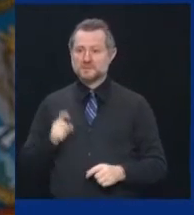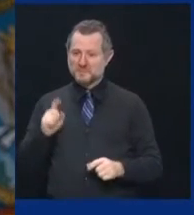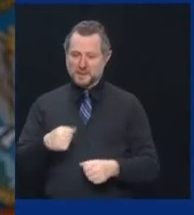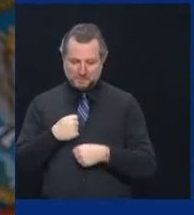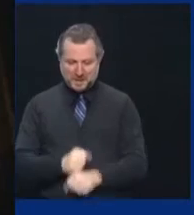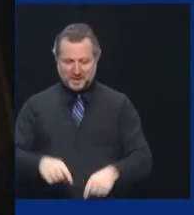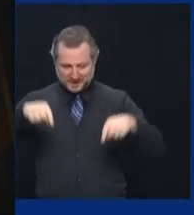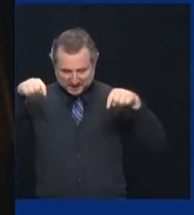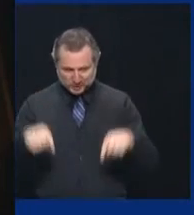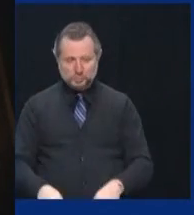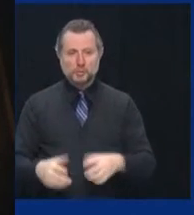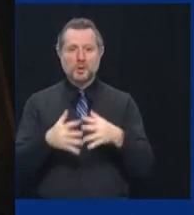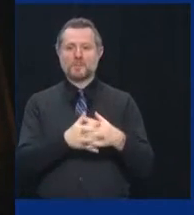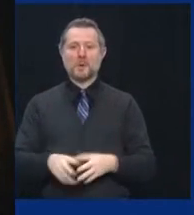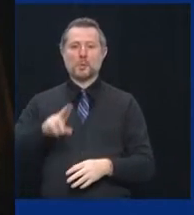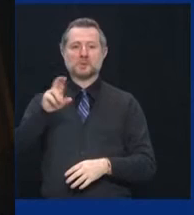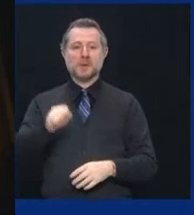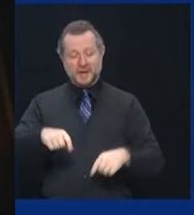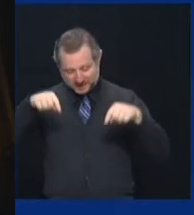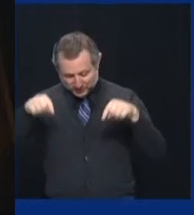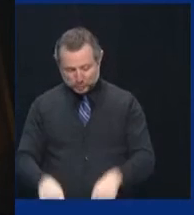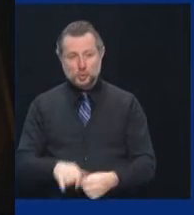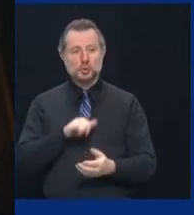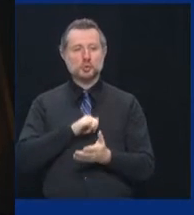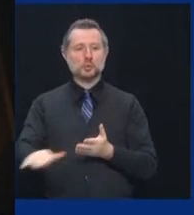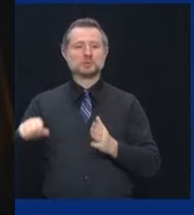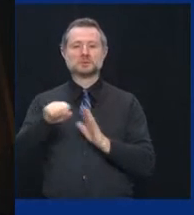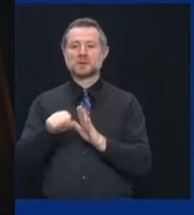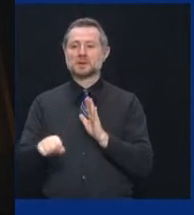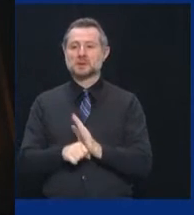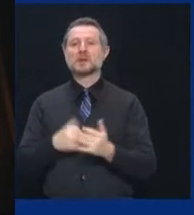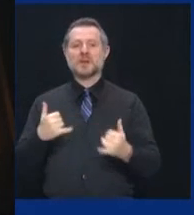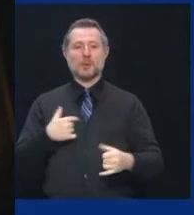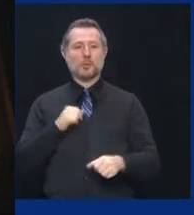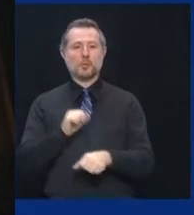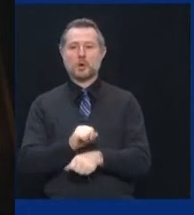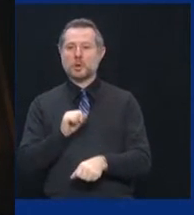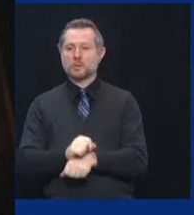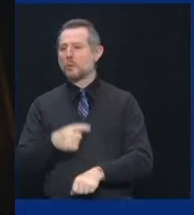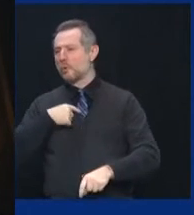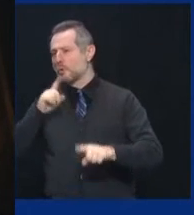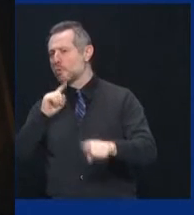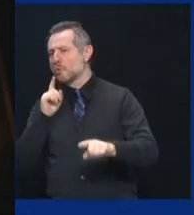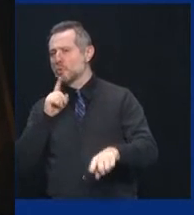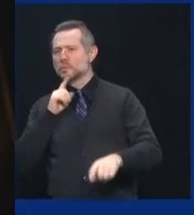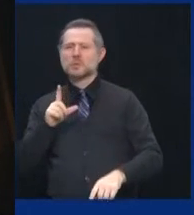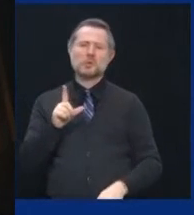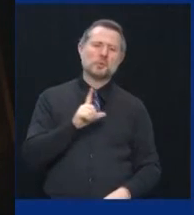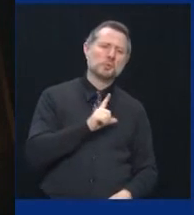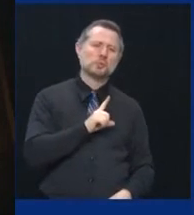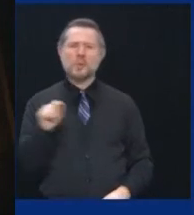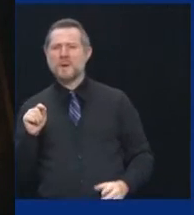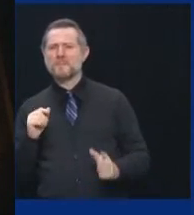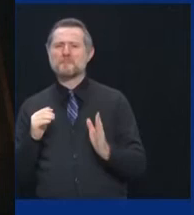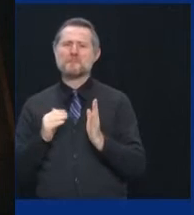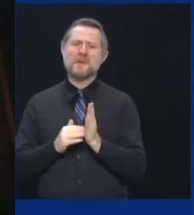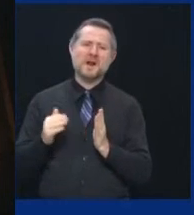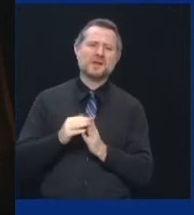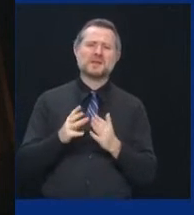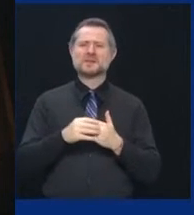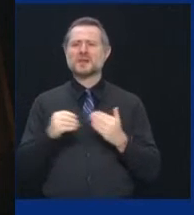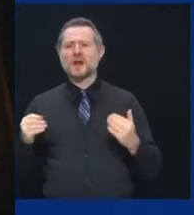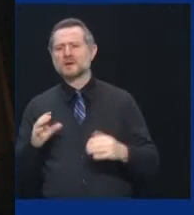York. We are already acting to solve the problem. We awarded more than $20 million to 36 New York businesses to